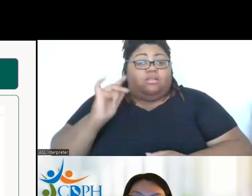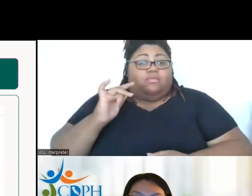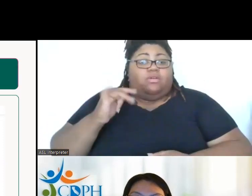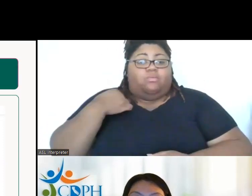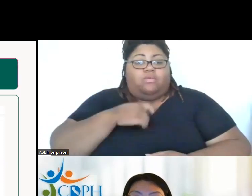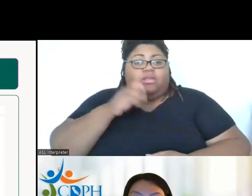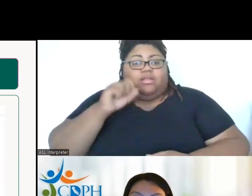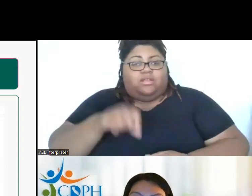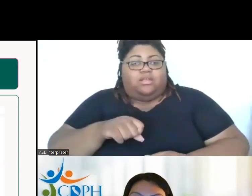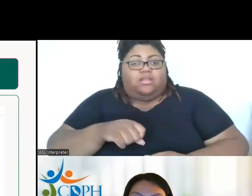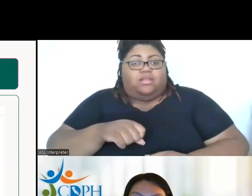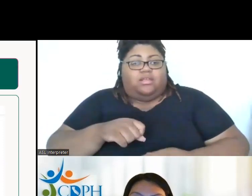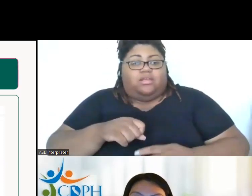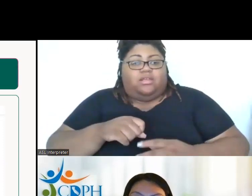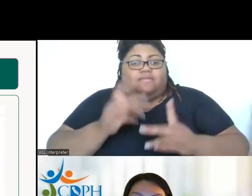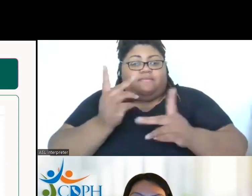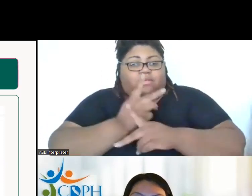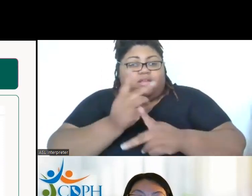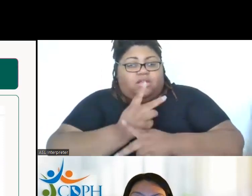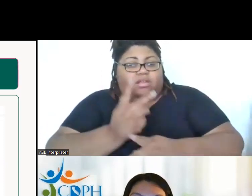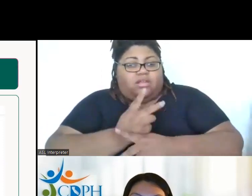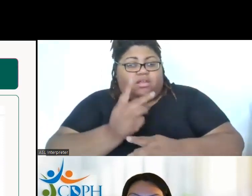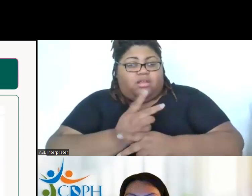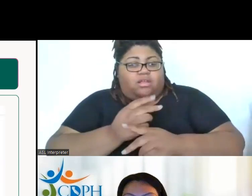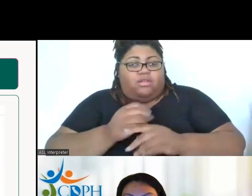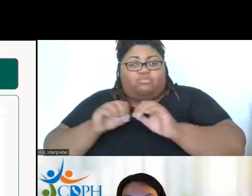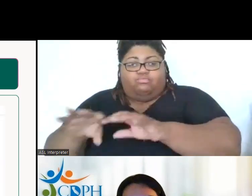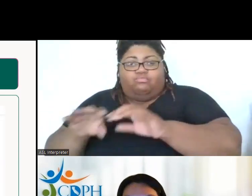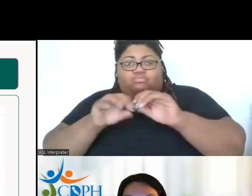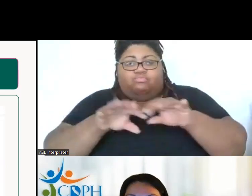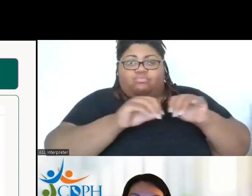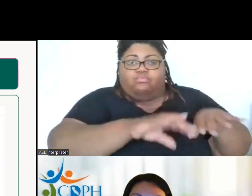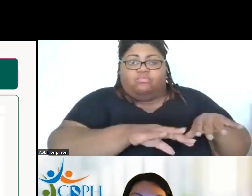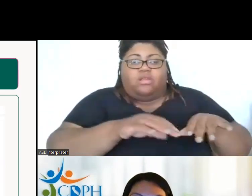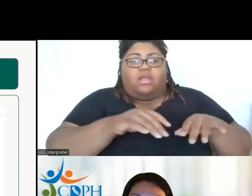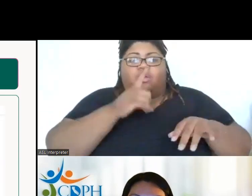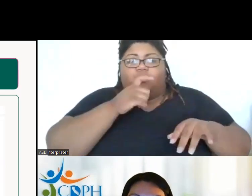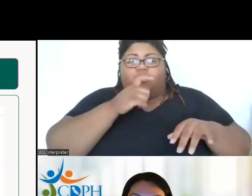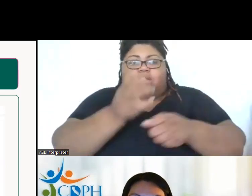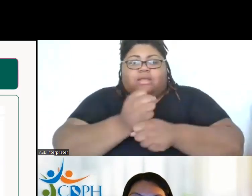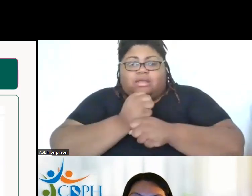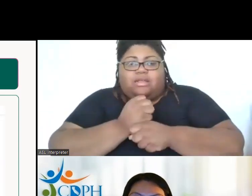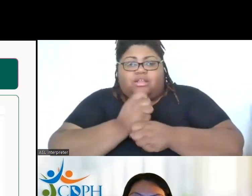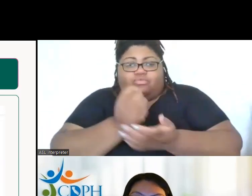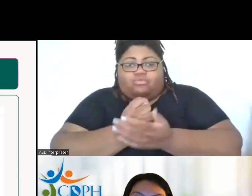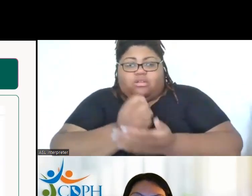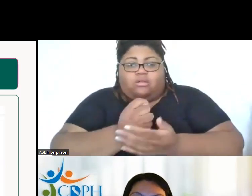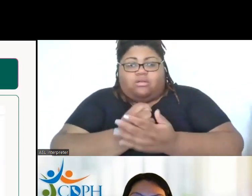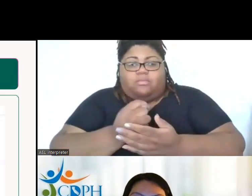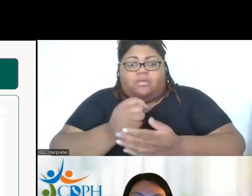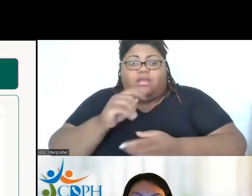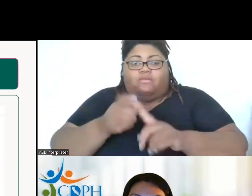our distribution of who's getting treatment by the zip code they live in and how